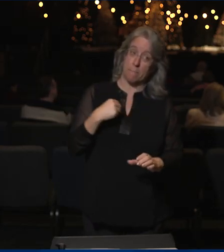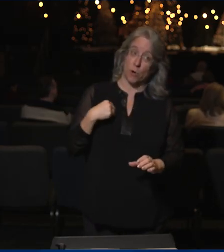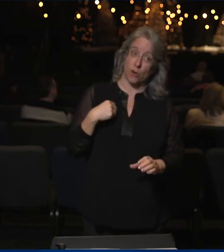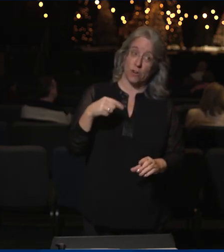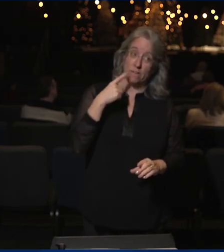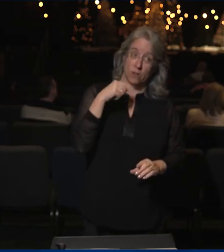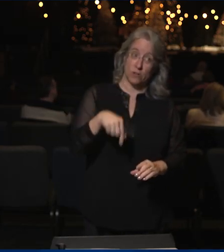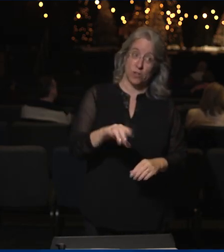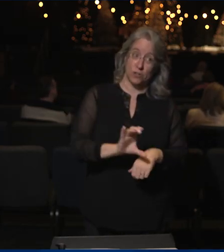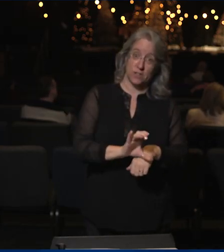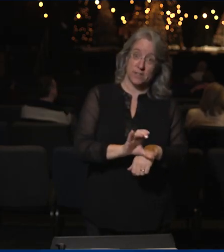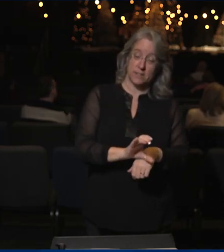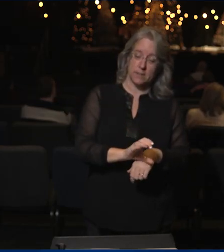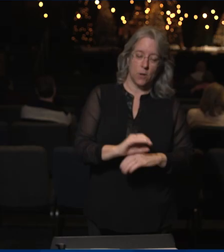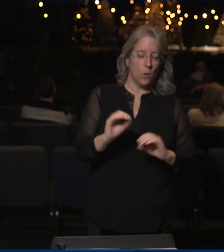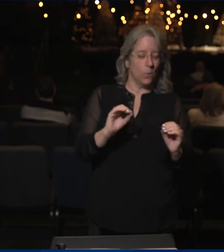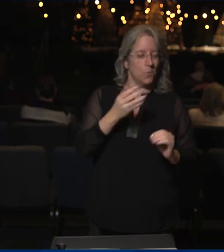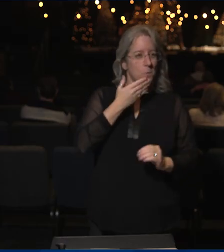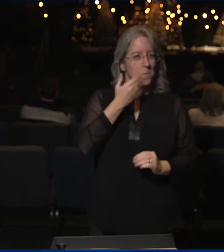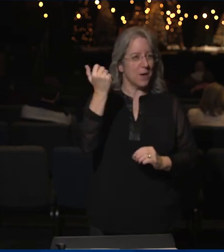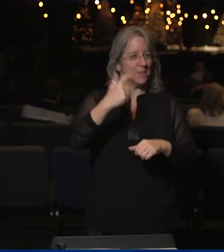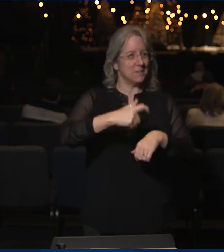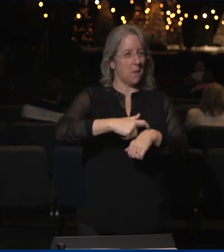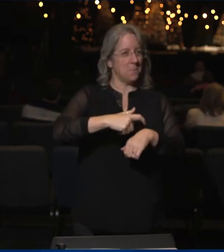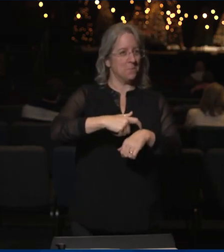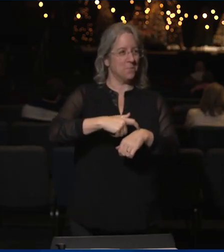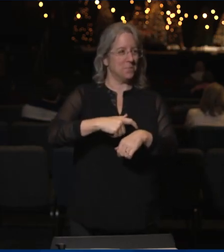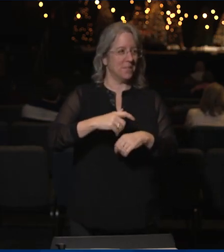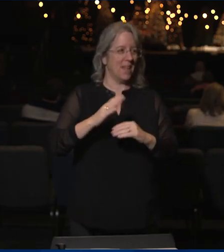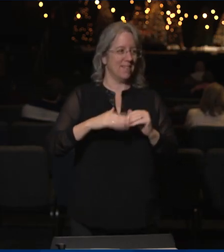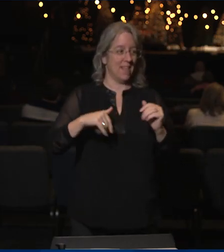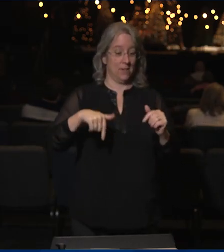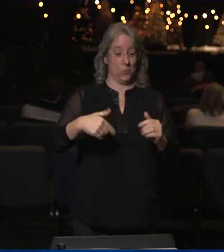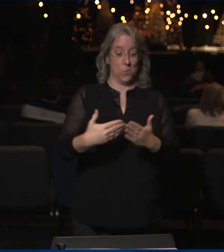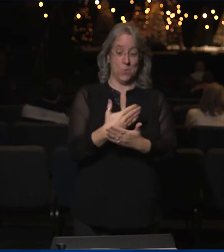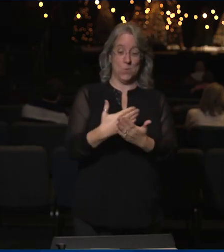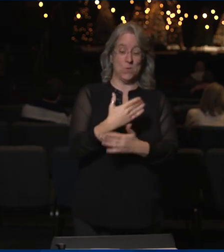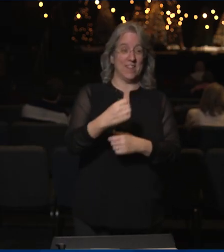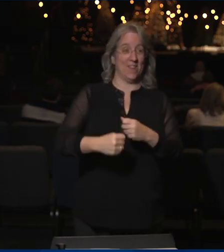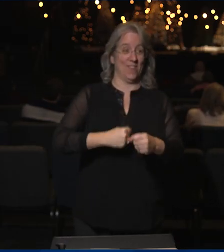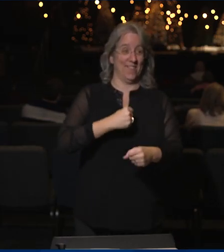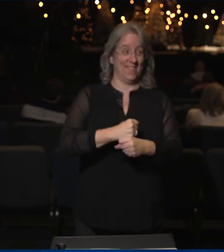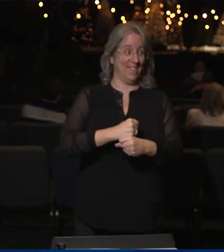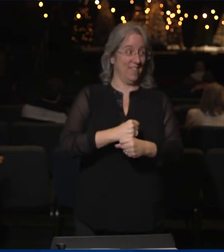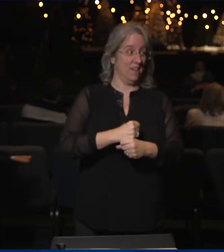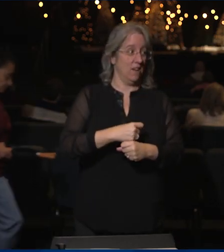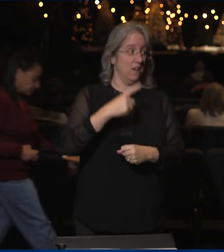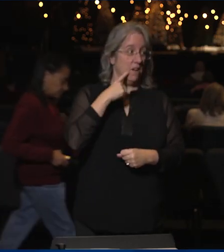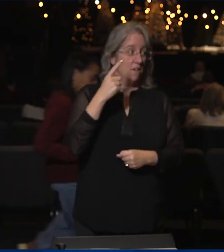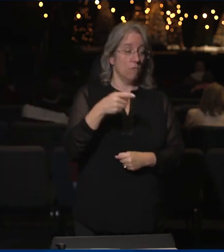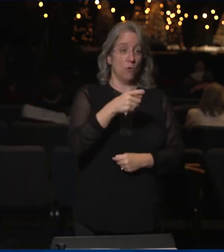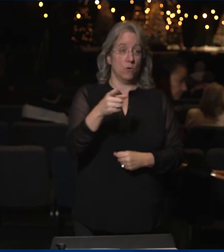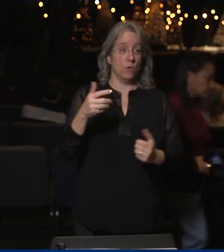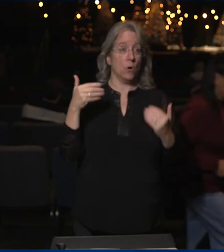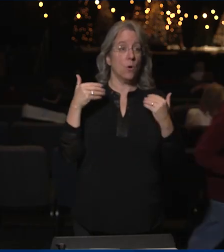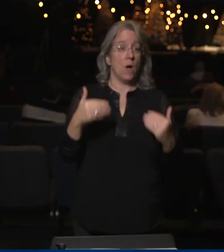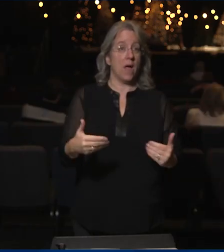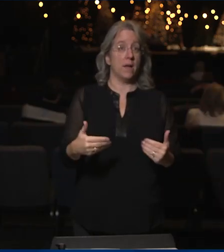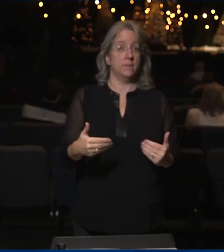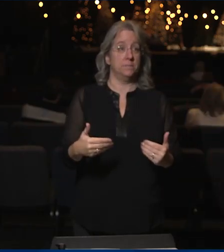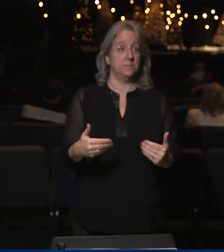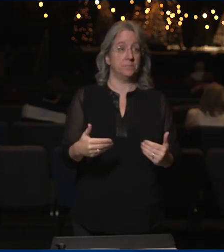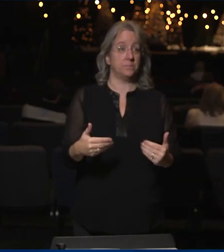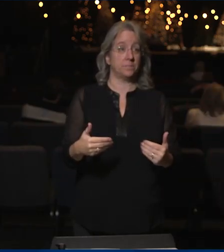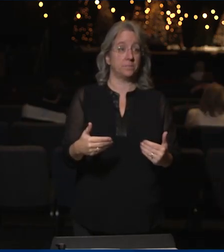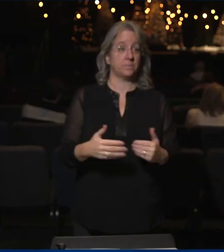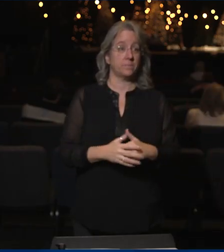church, there's no greater time than this new year that is coming for you to take that step. And so